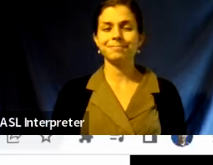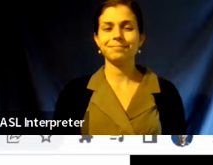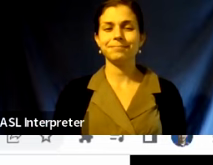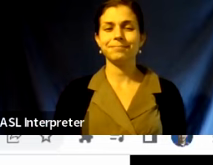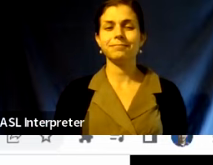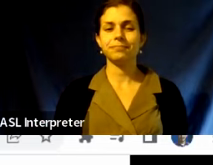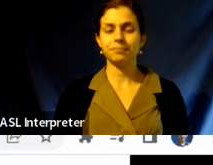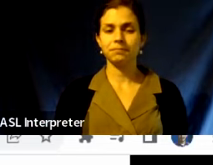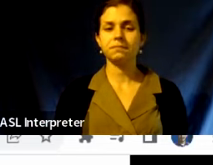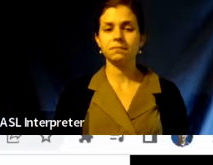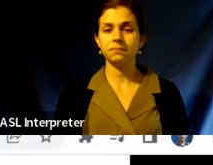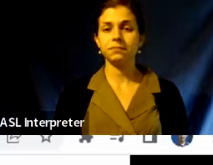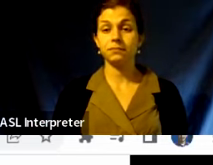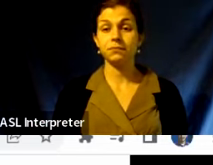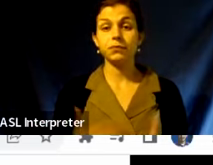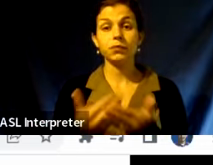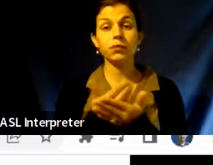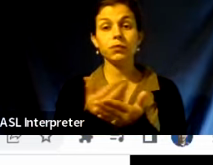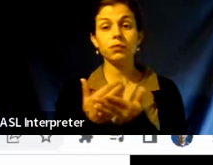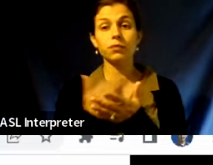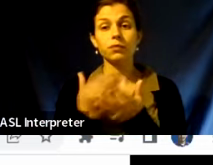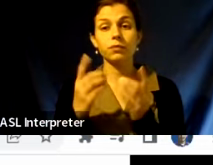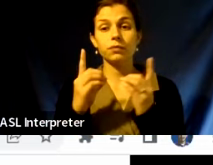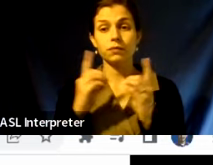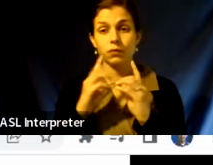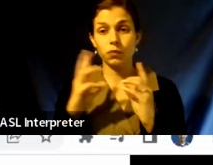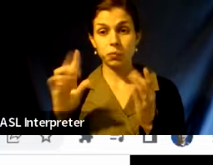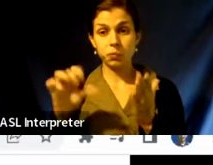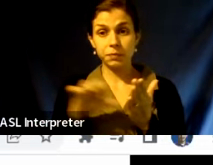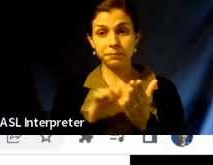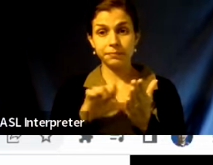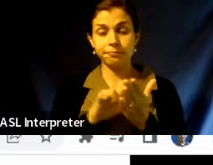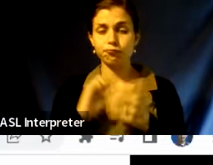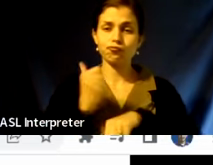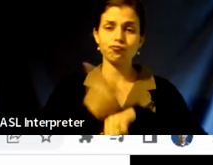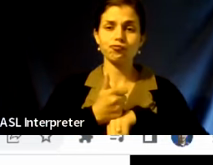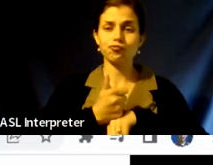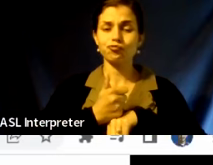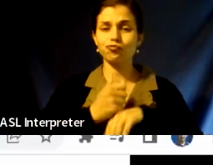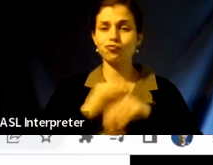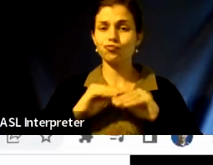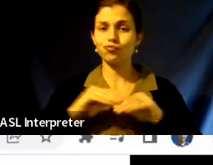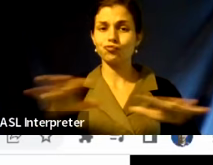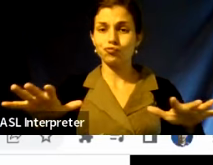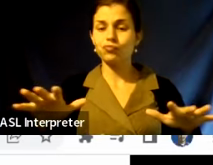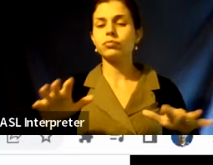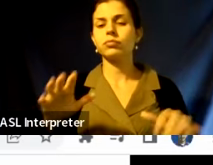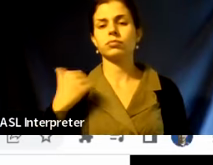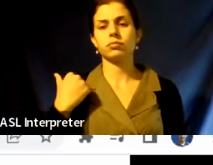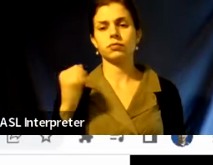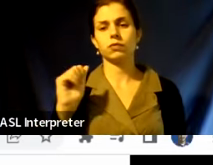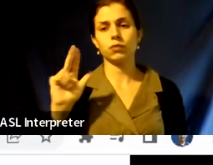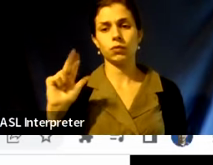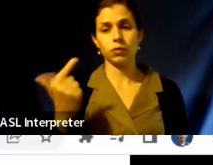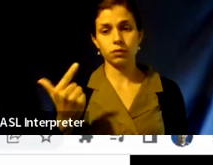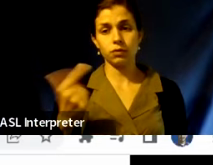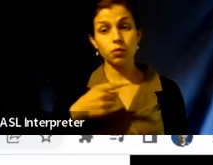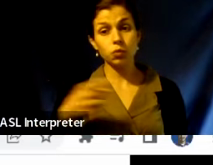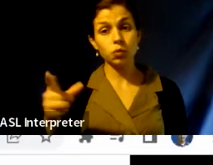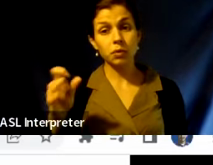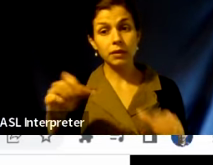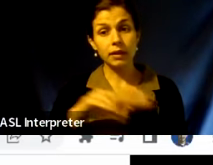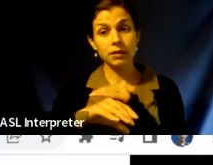The new district website was launched in late August. You can access it at, actually, let me go to the next